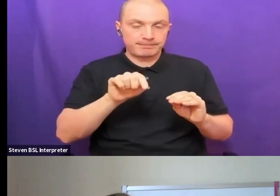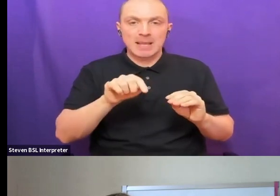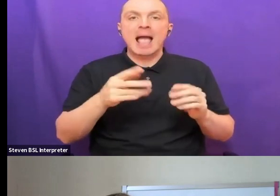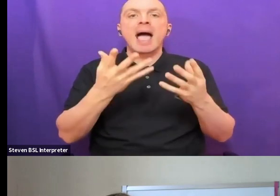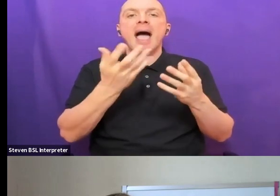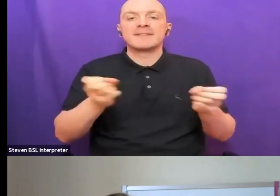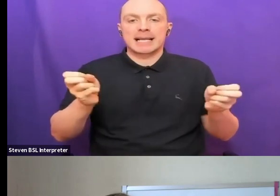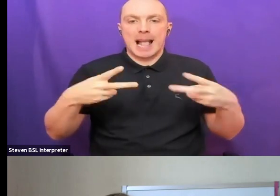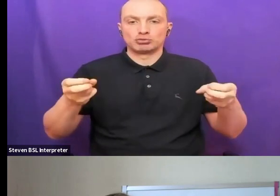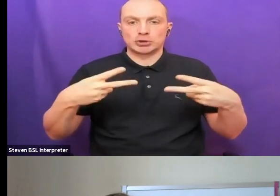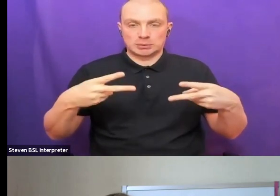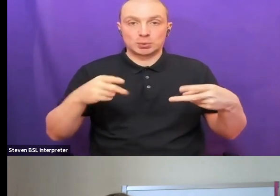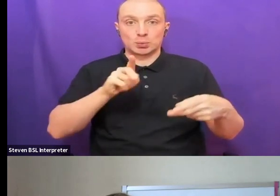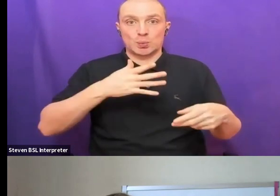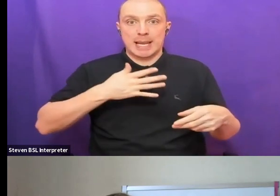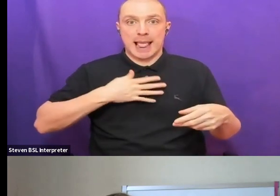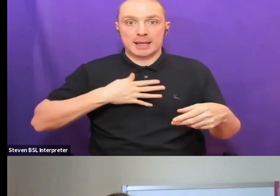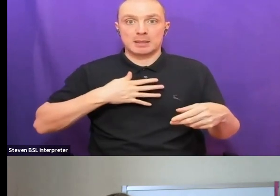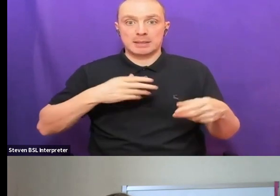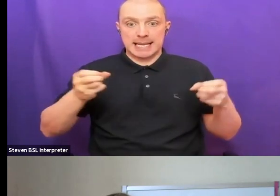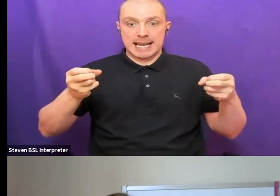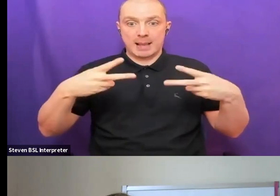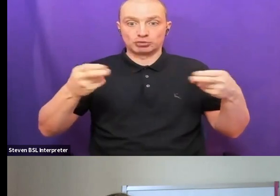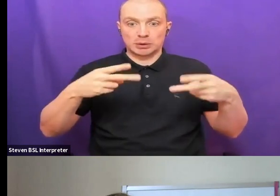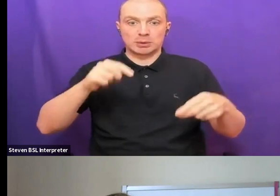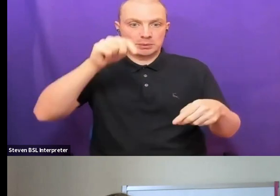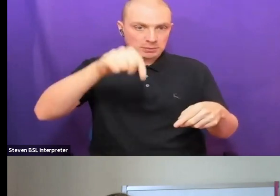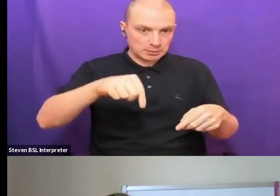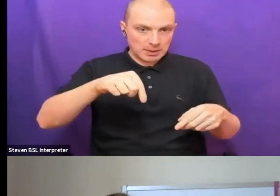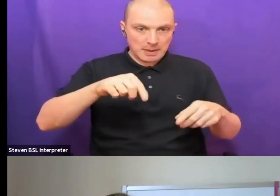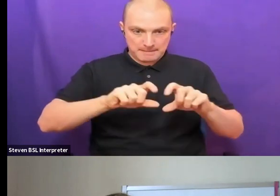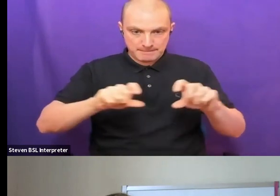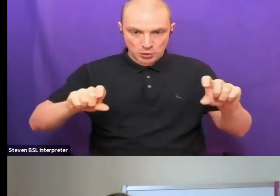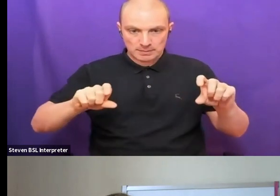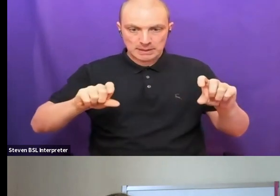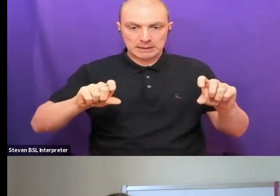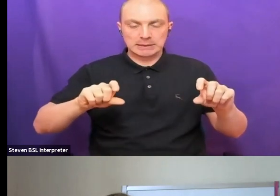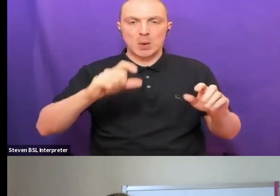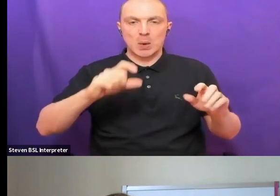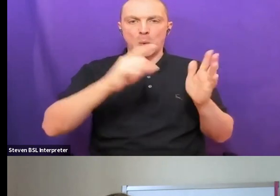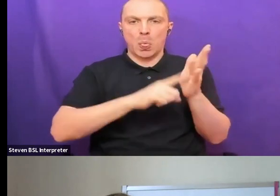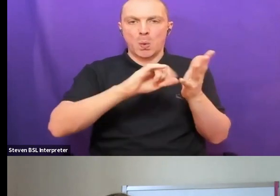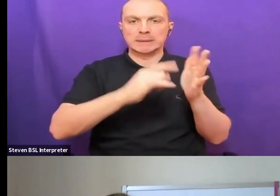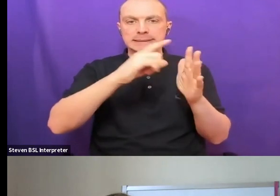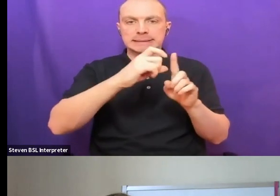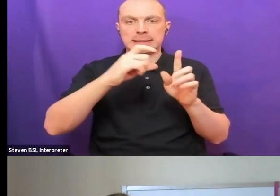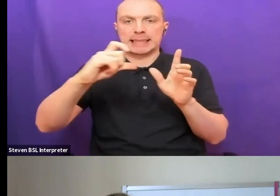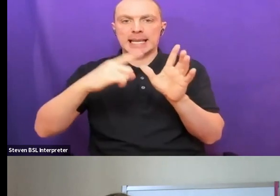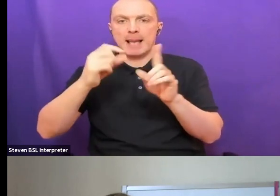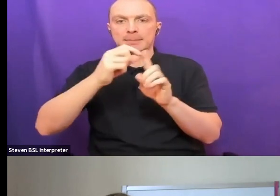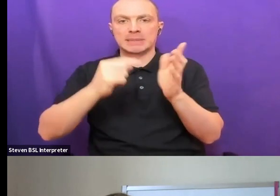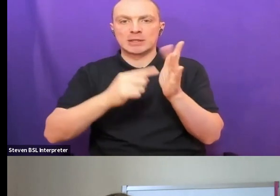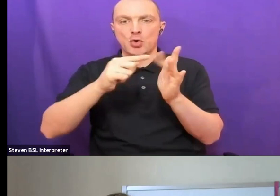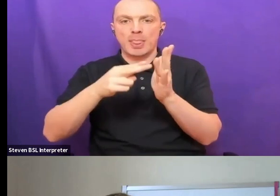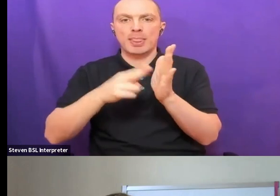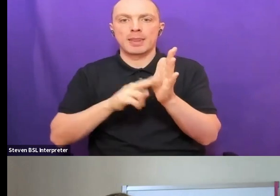session, then please click the button that says closed caption in the bottom control panel and they'll appear on your screen. But we'll also pop a